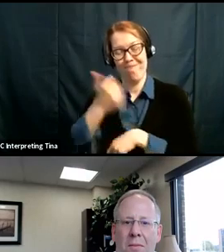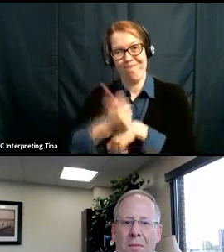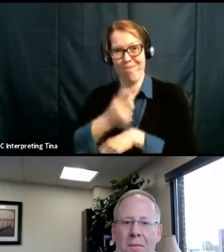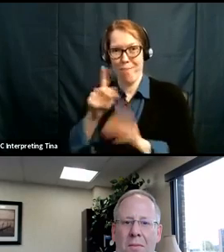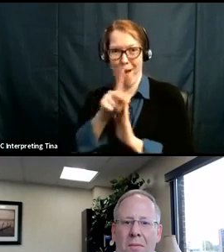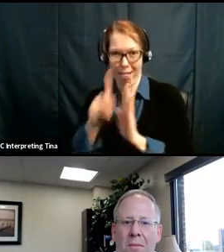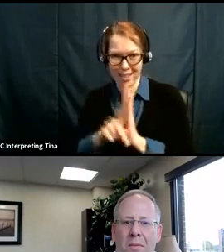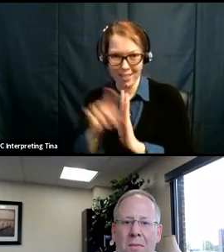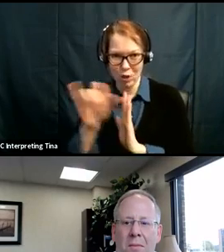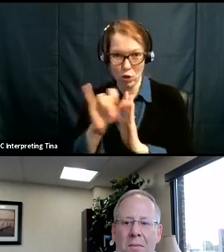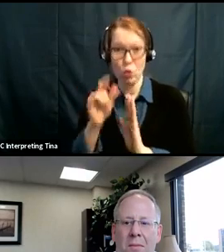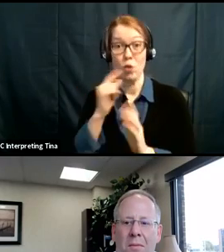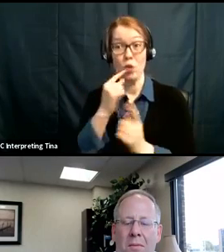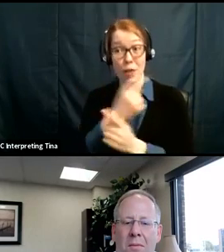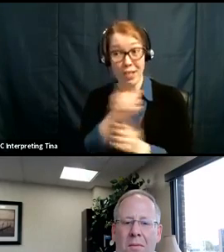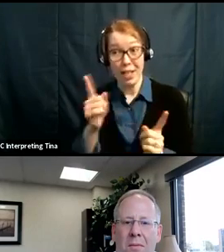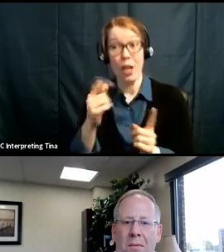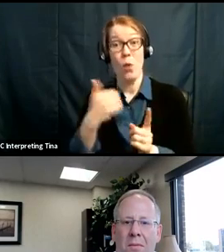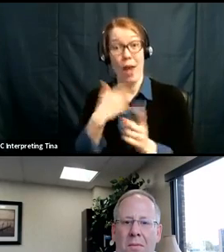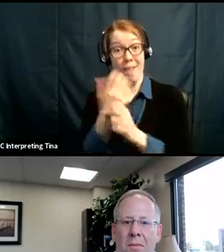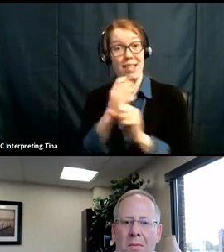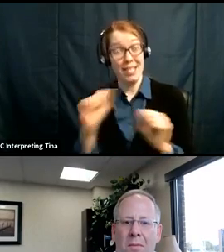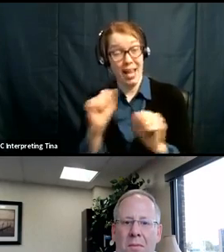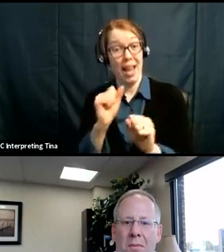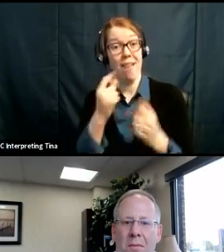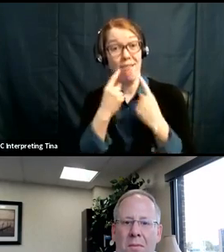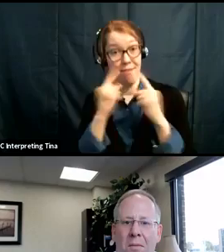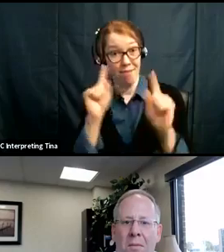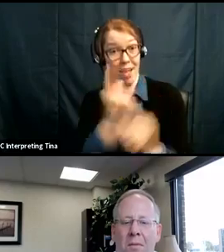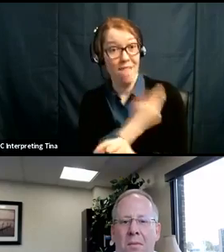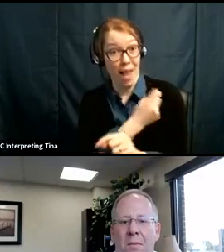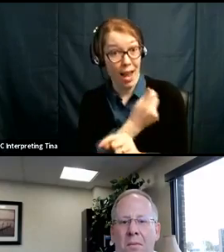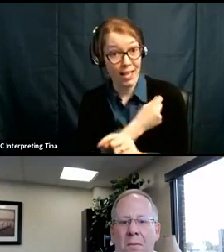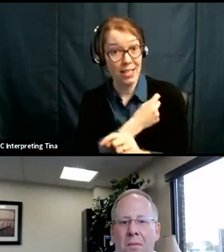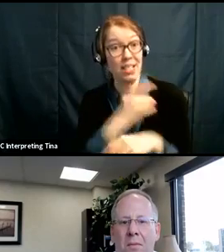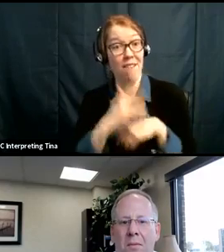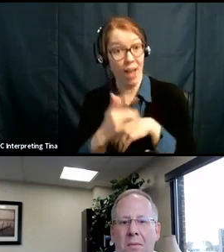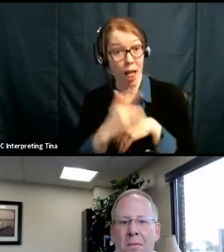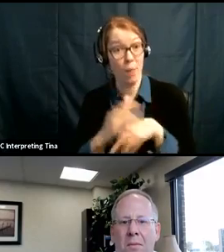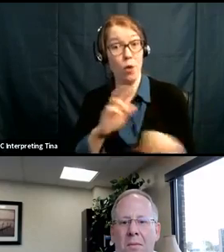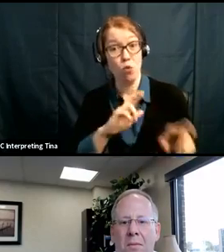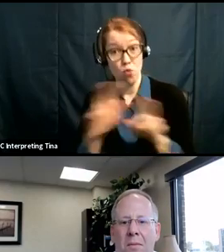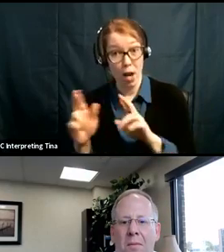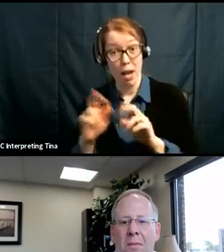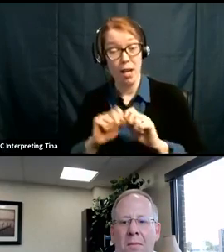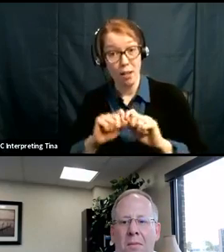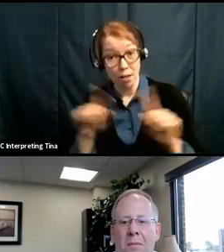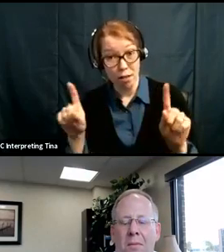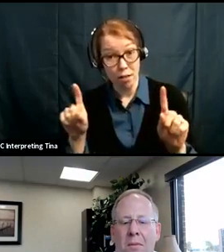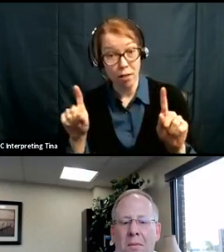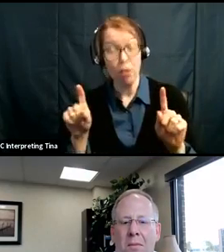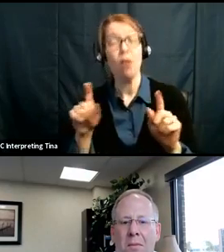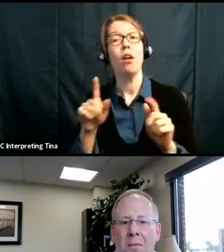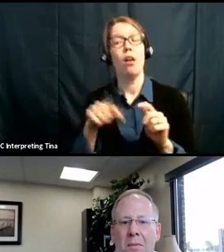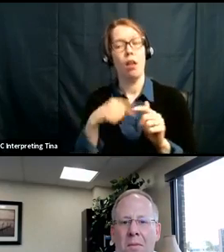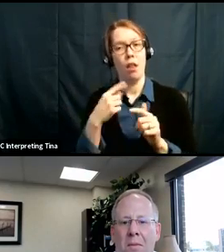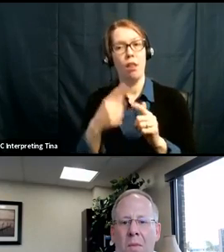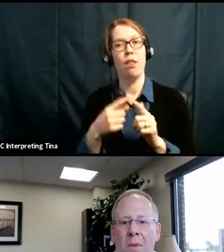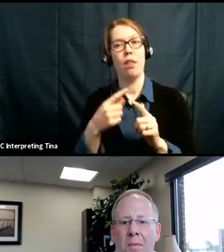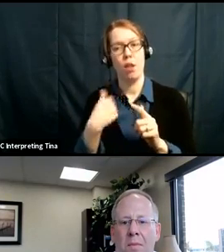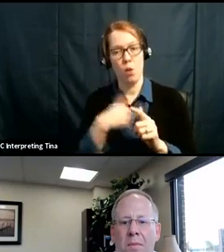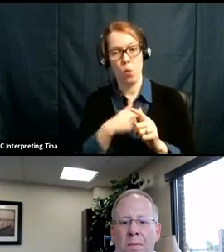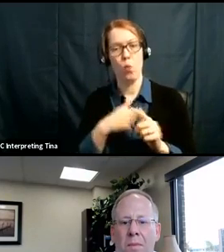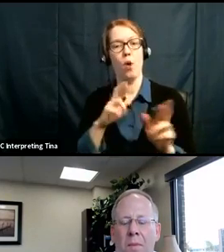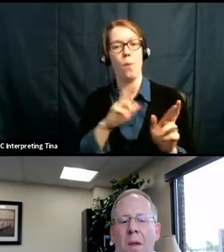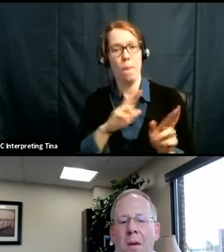when it is declared that we have a safe and effective vaccine that is ready to be distributed to the public, that we've already hit the ground running